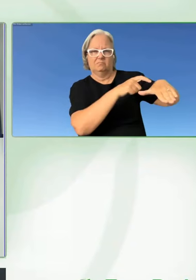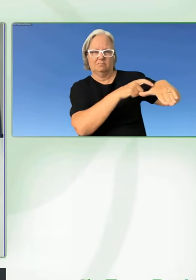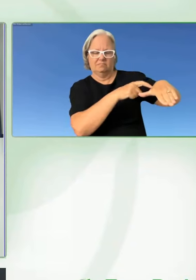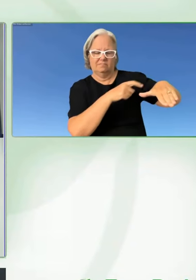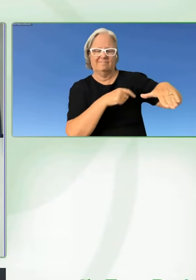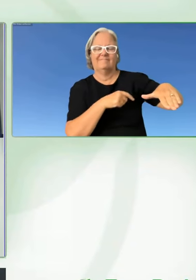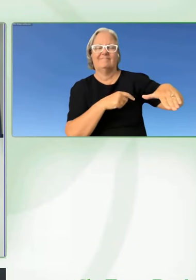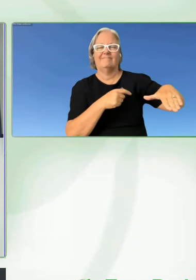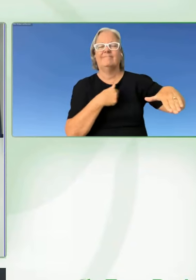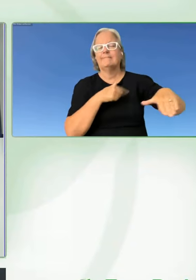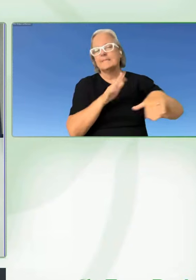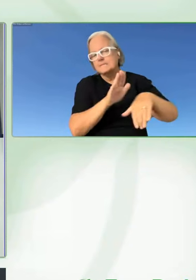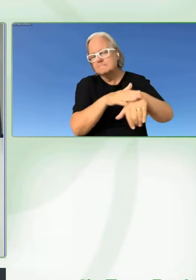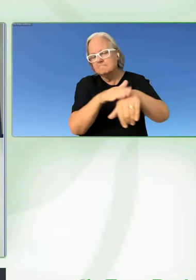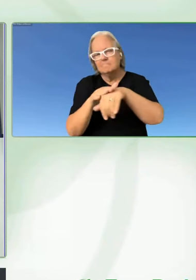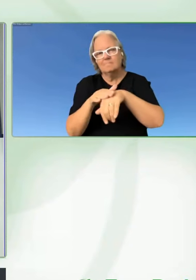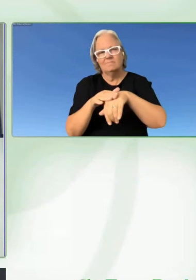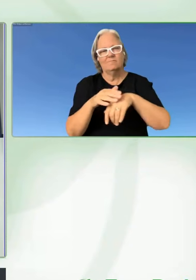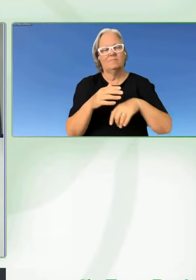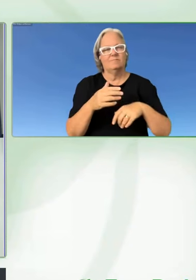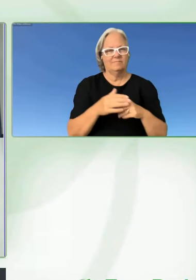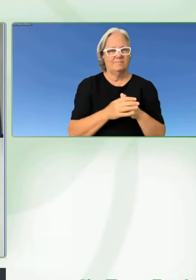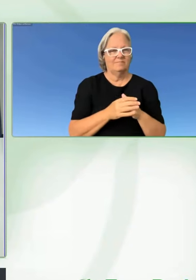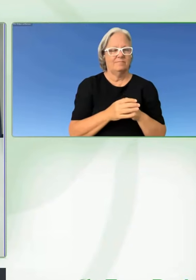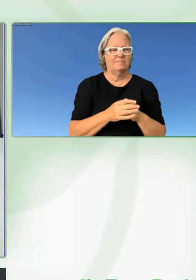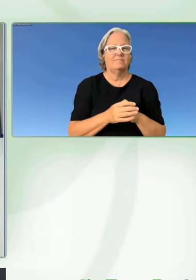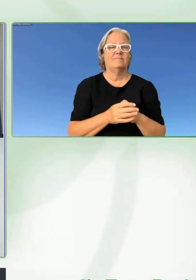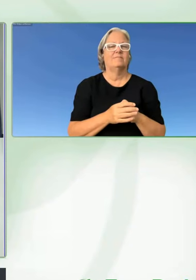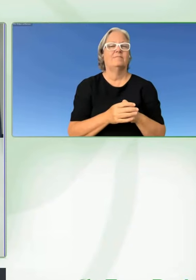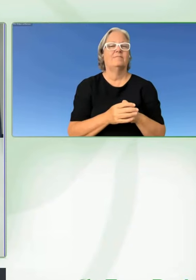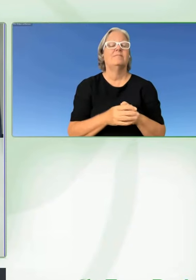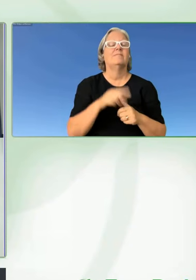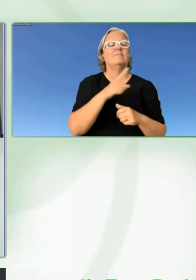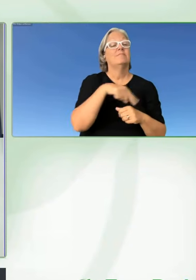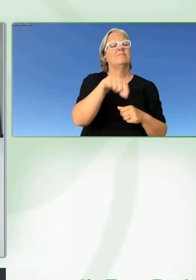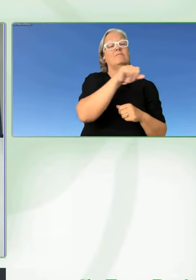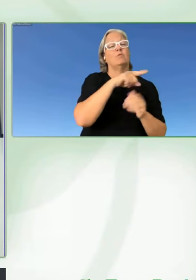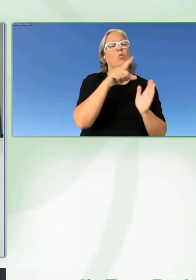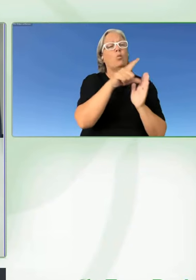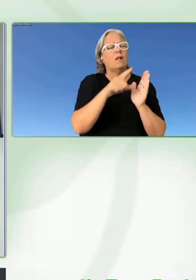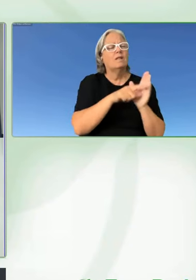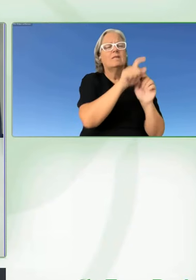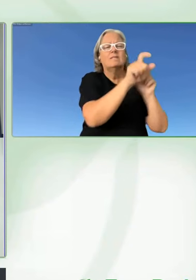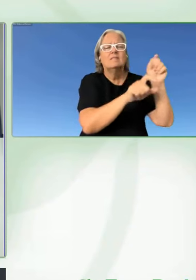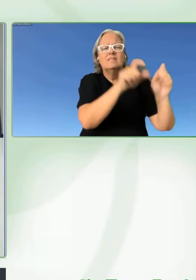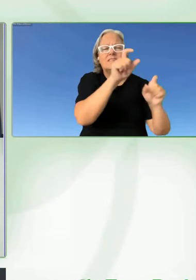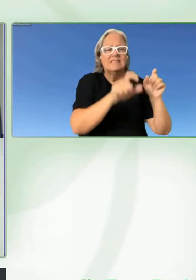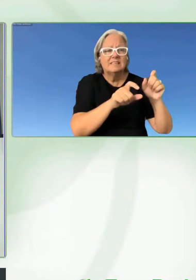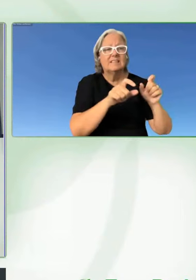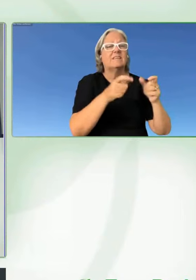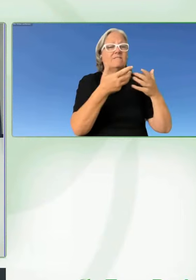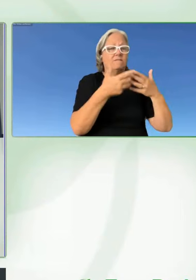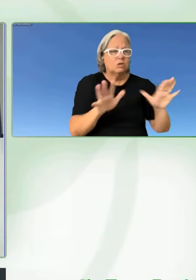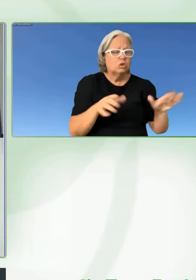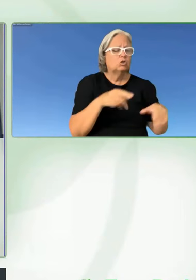we have reached, the co-legislators have reached the political agreement, which was blessed in